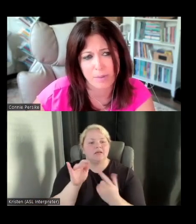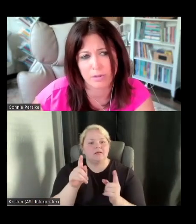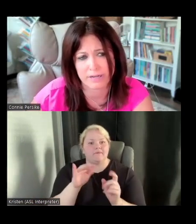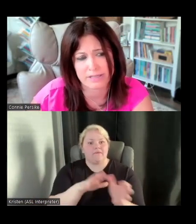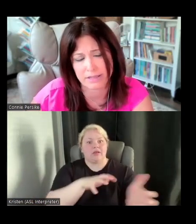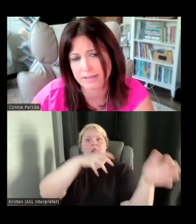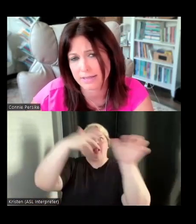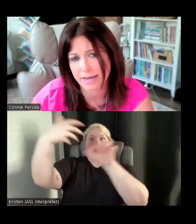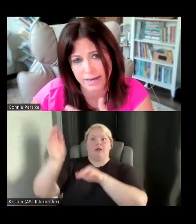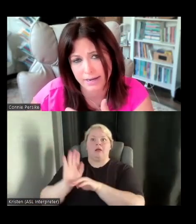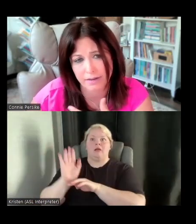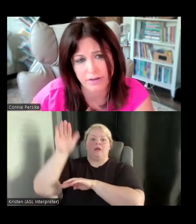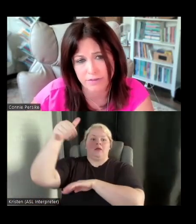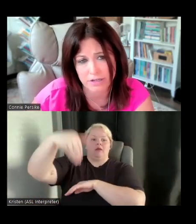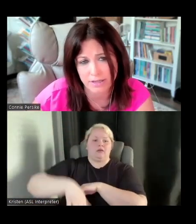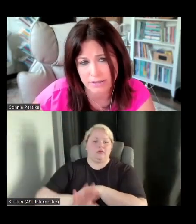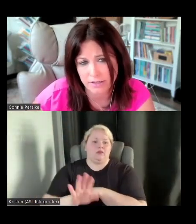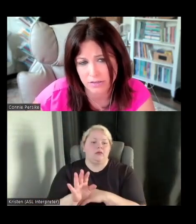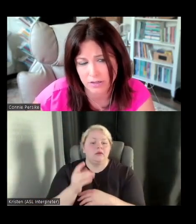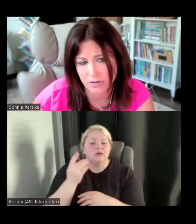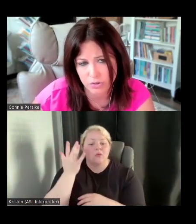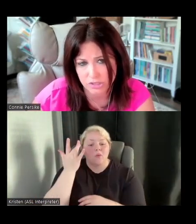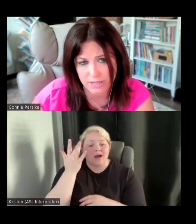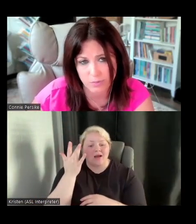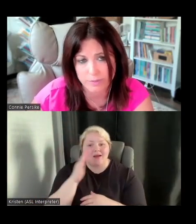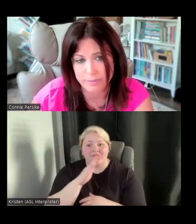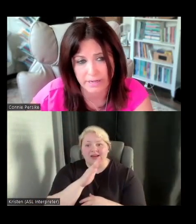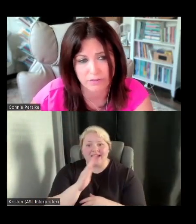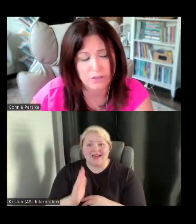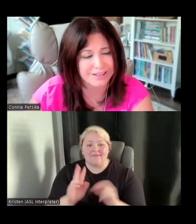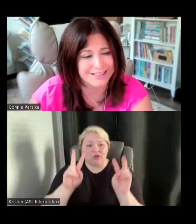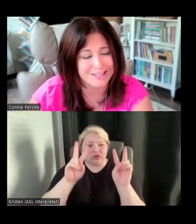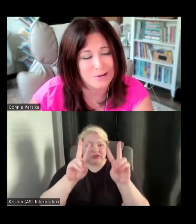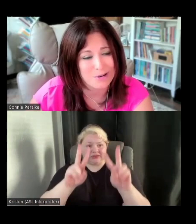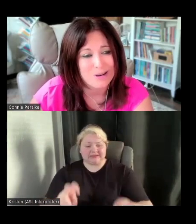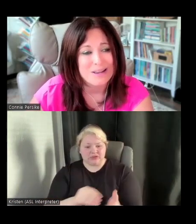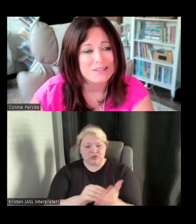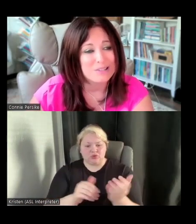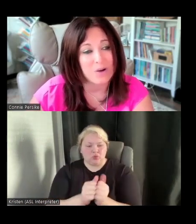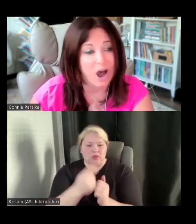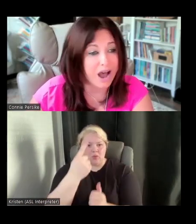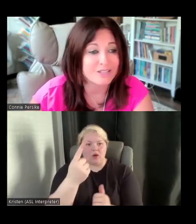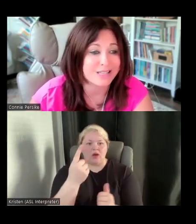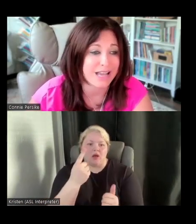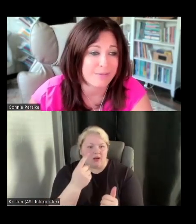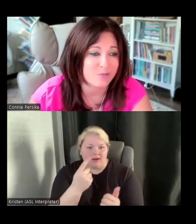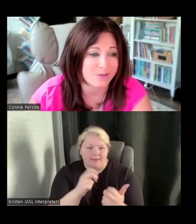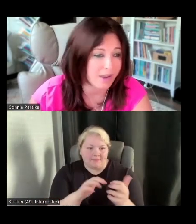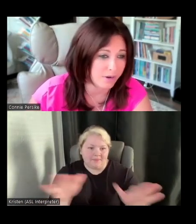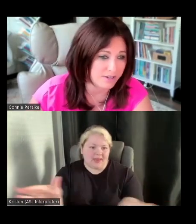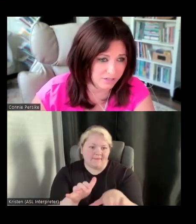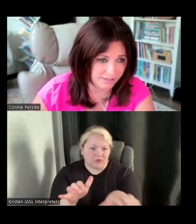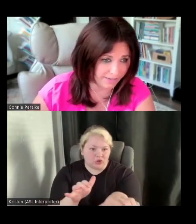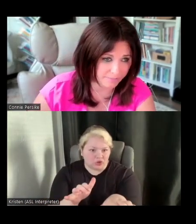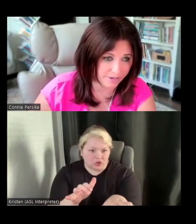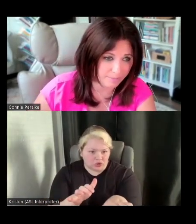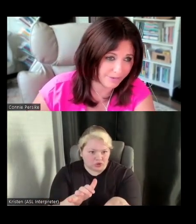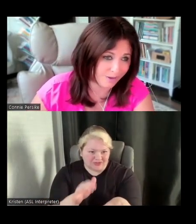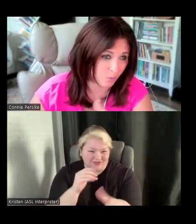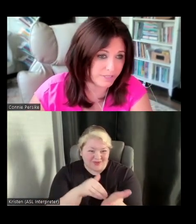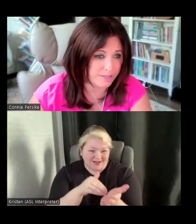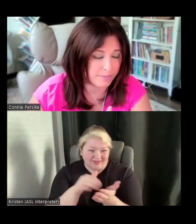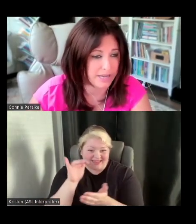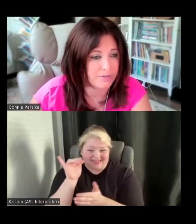this for a couple of reasons. I've never assessed a student who just has one behavior. So oftentimes when that question comes